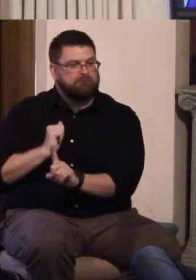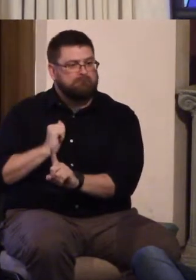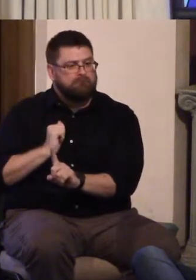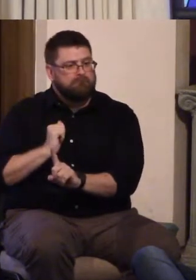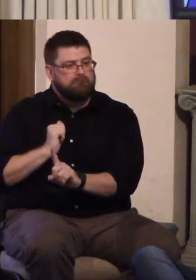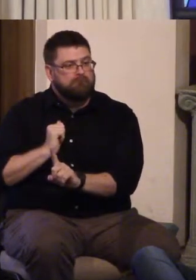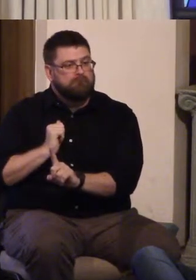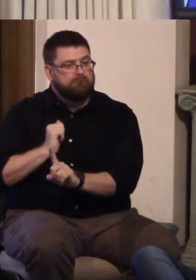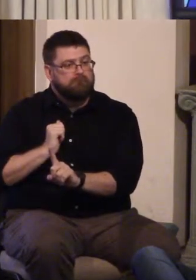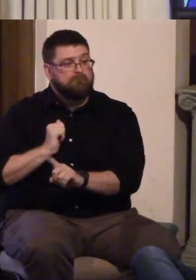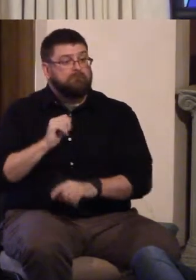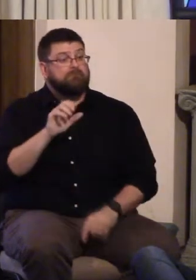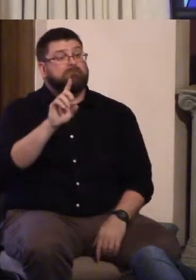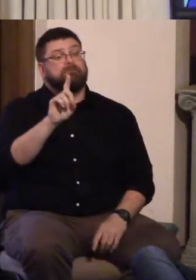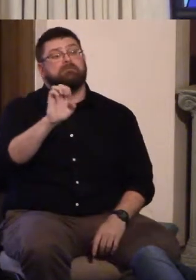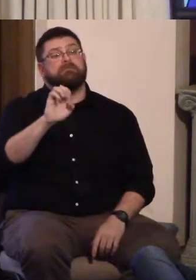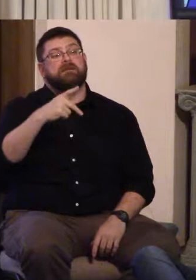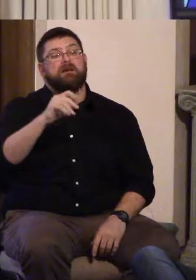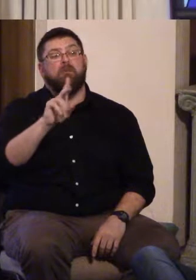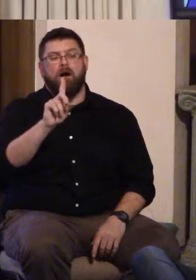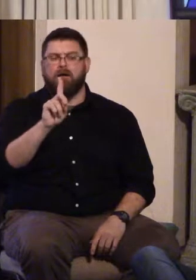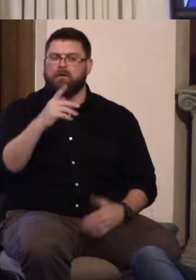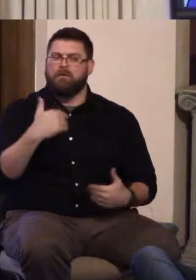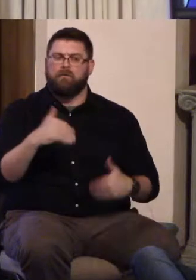job is to know who you are.